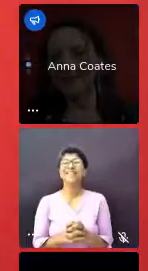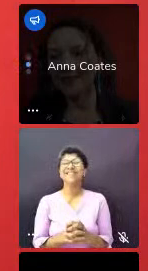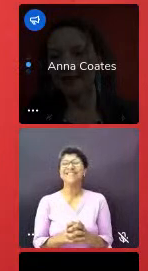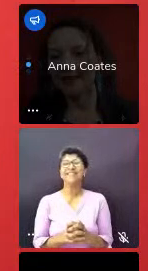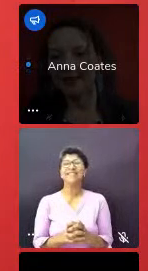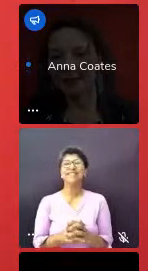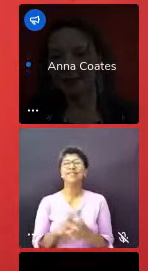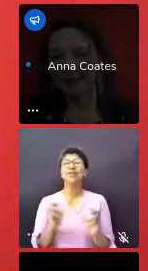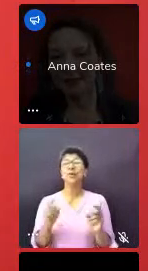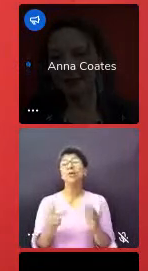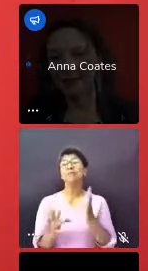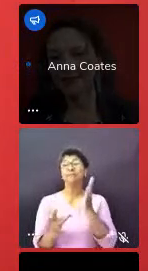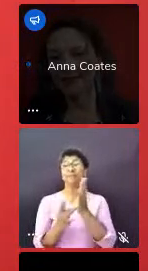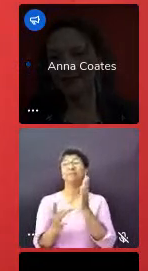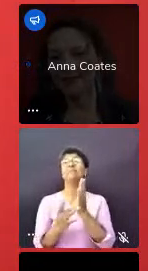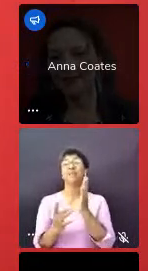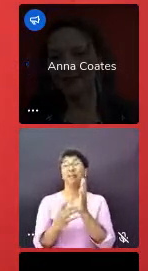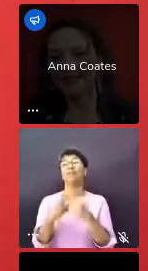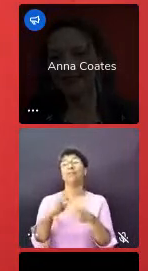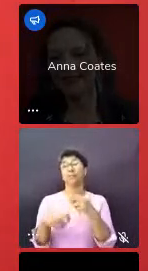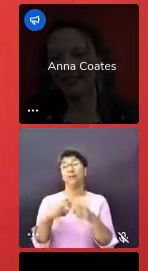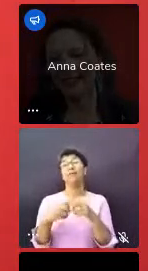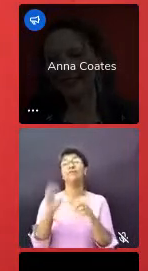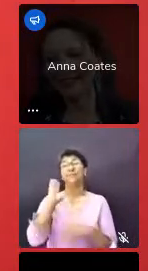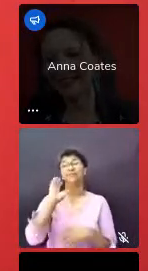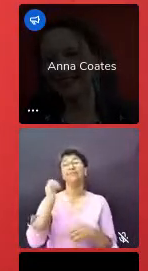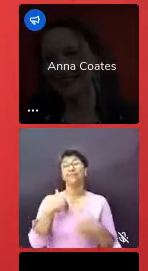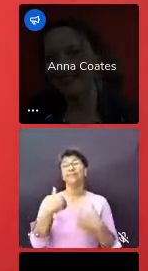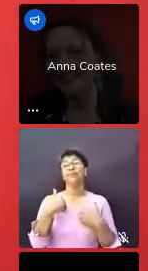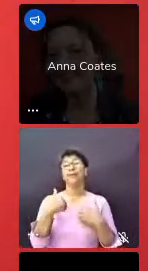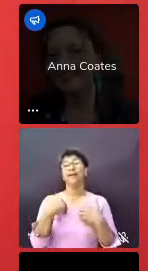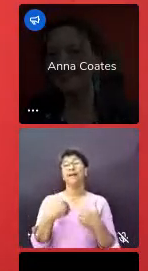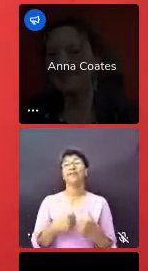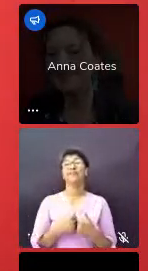It's always the technical difficulties.